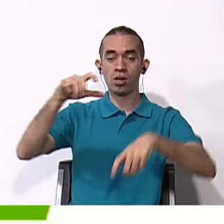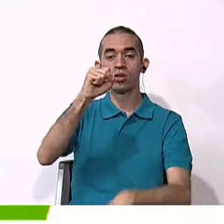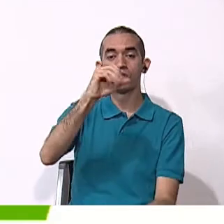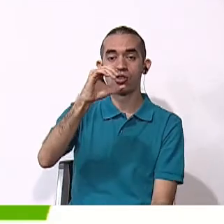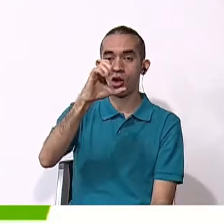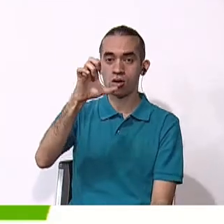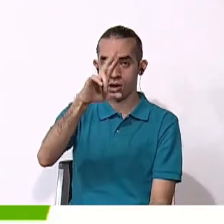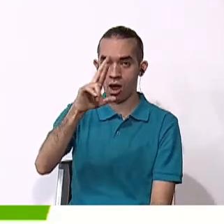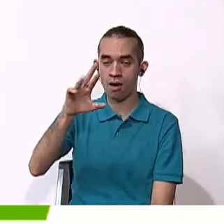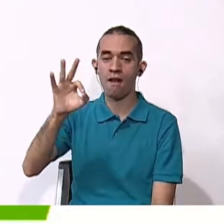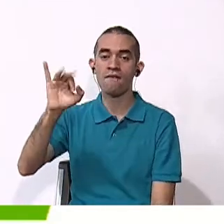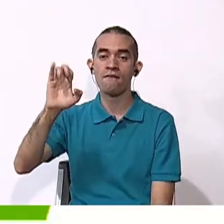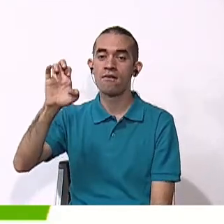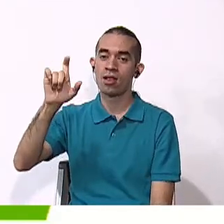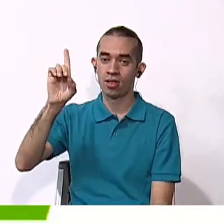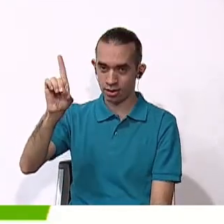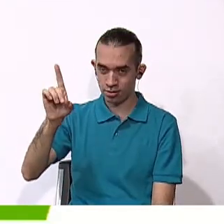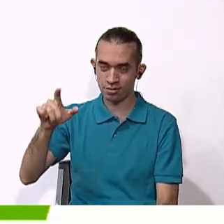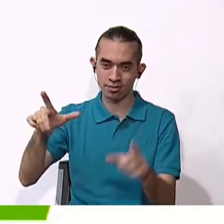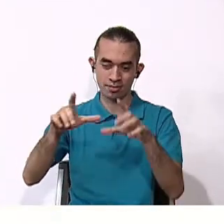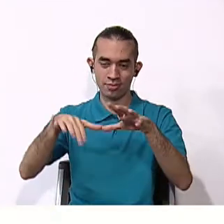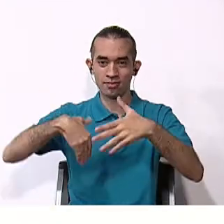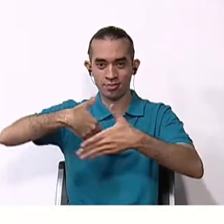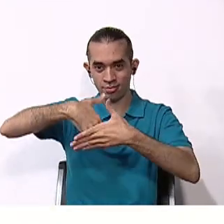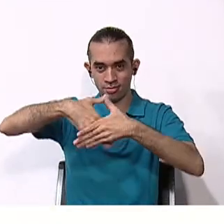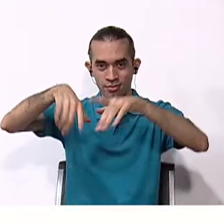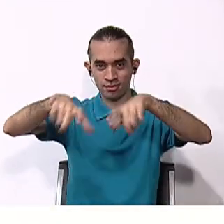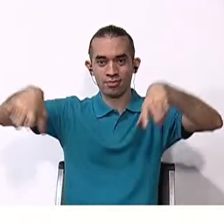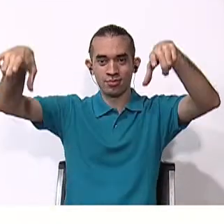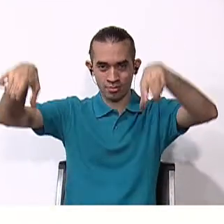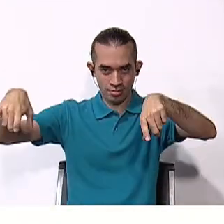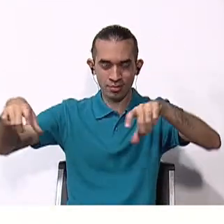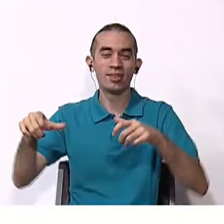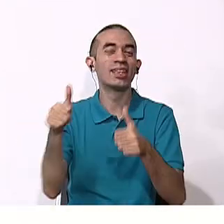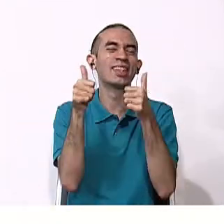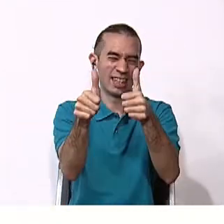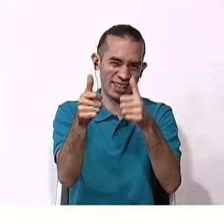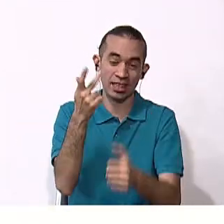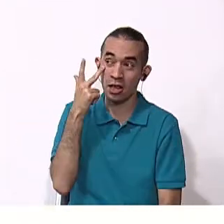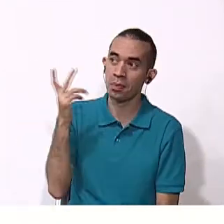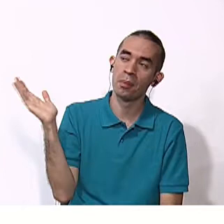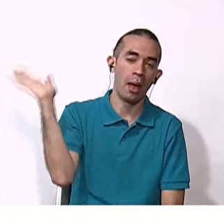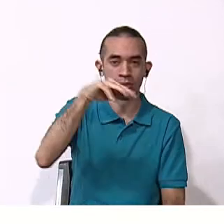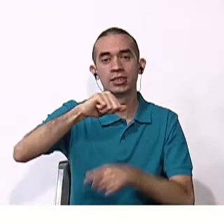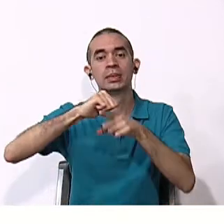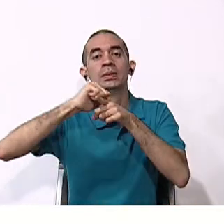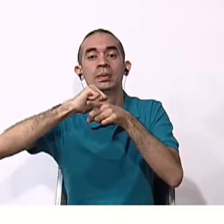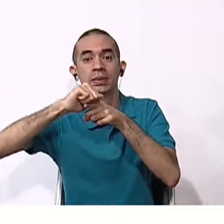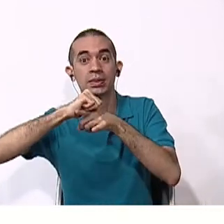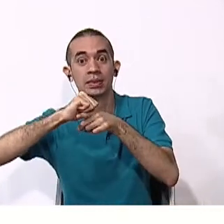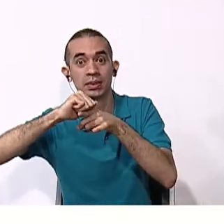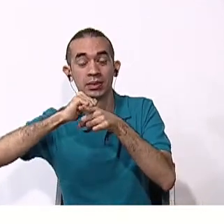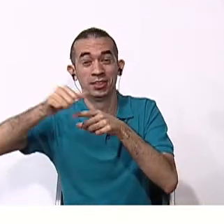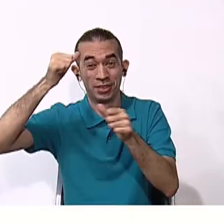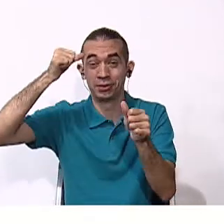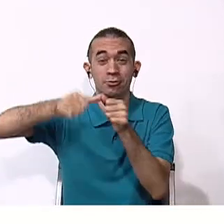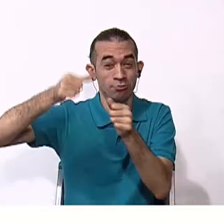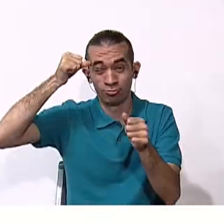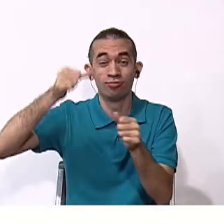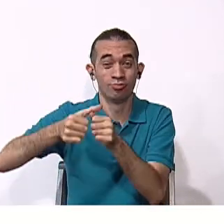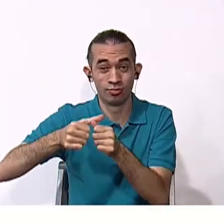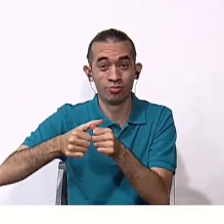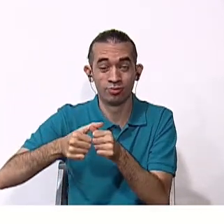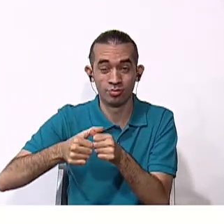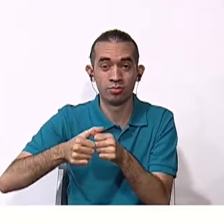the soccer field. Excellent, Jack. Let's see. Let's practice if you remember